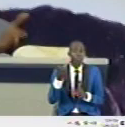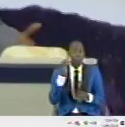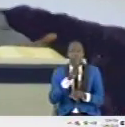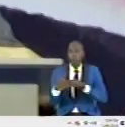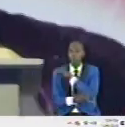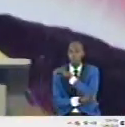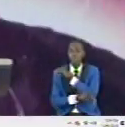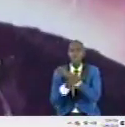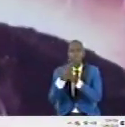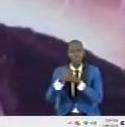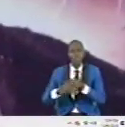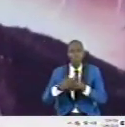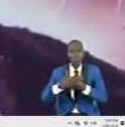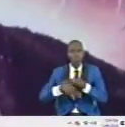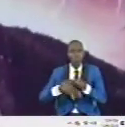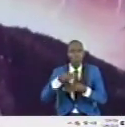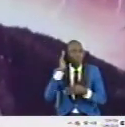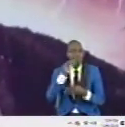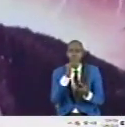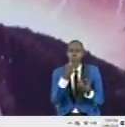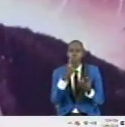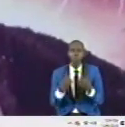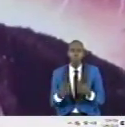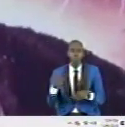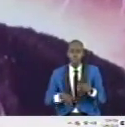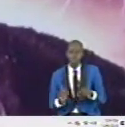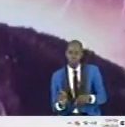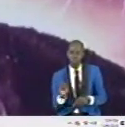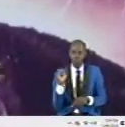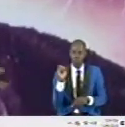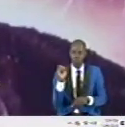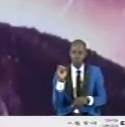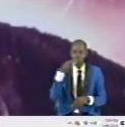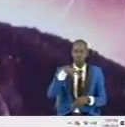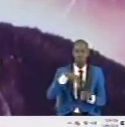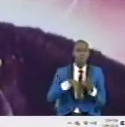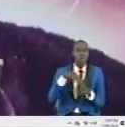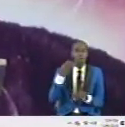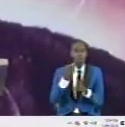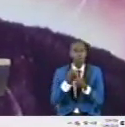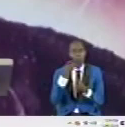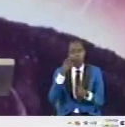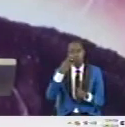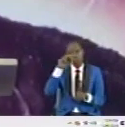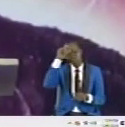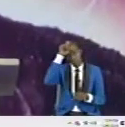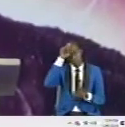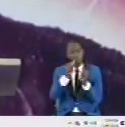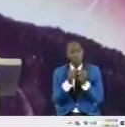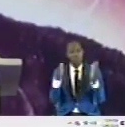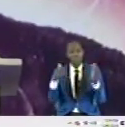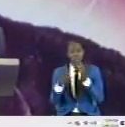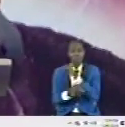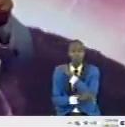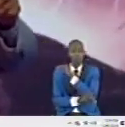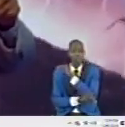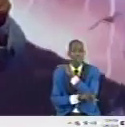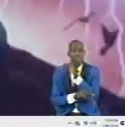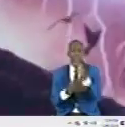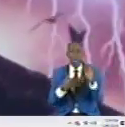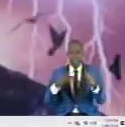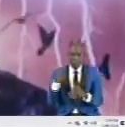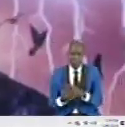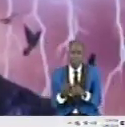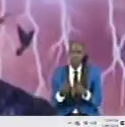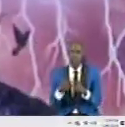you couldn't jump out of Egypt without the Passover and then take Mana first of all